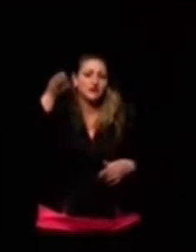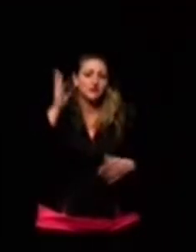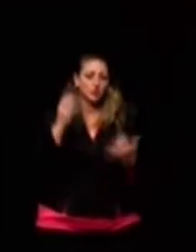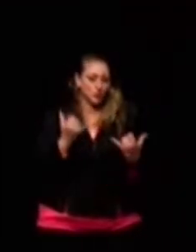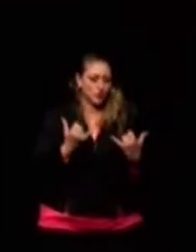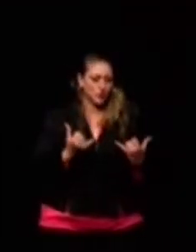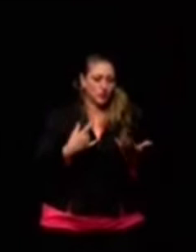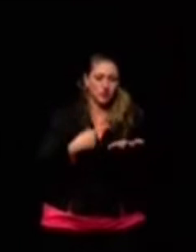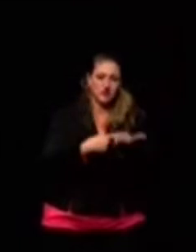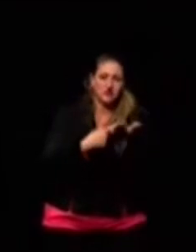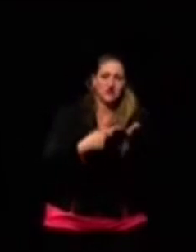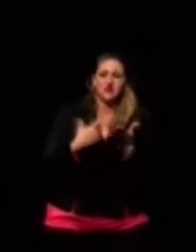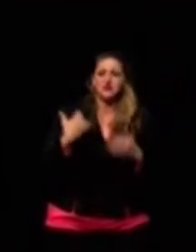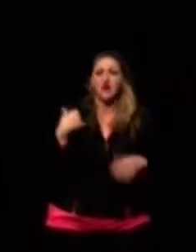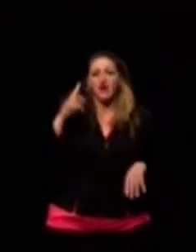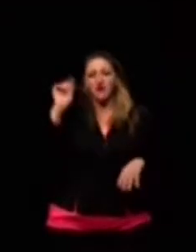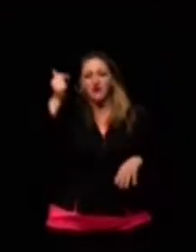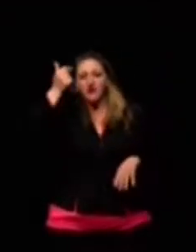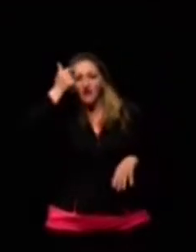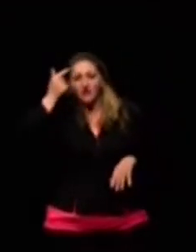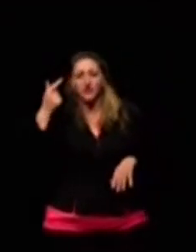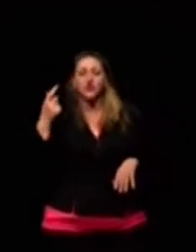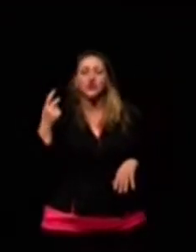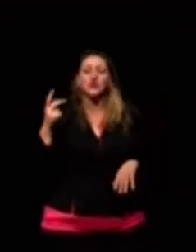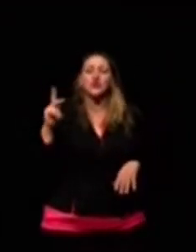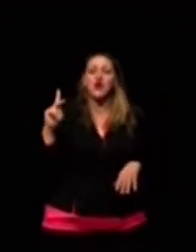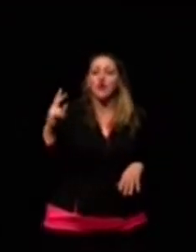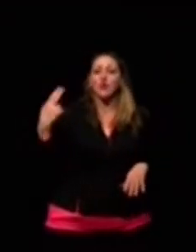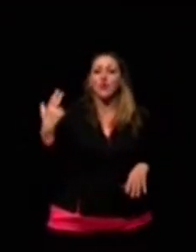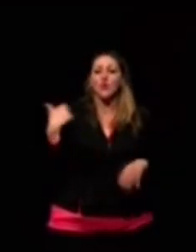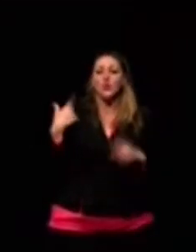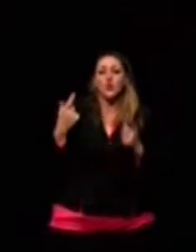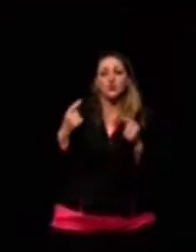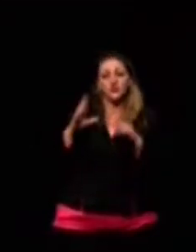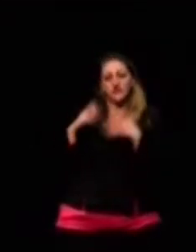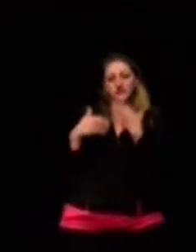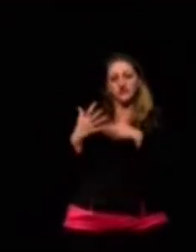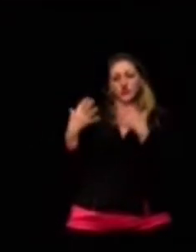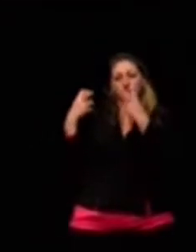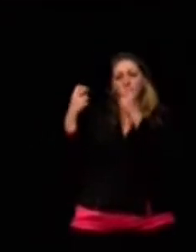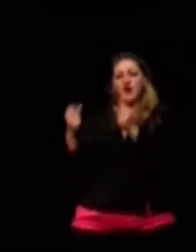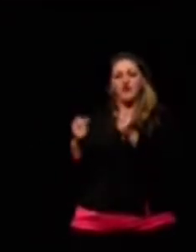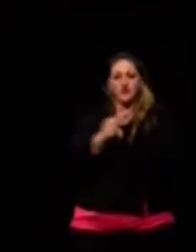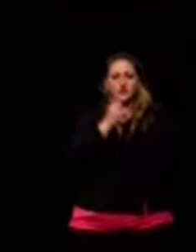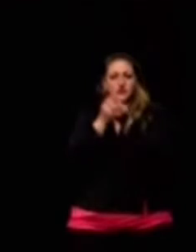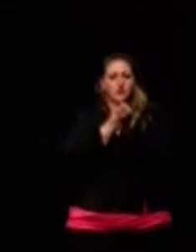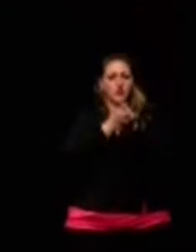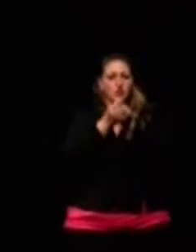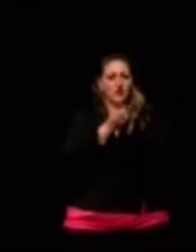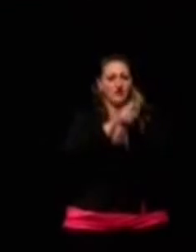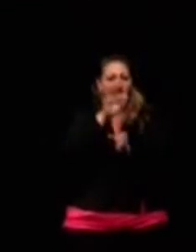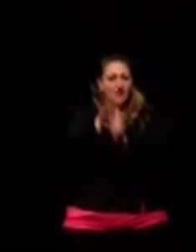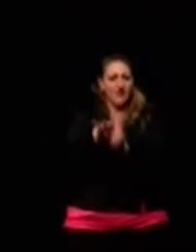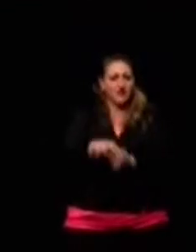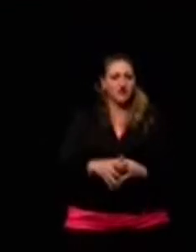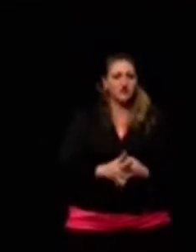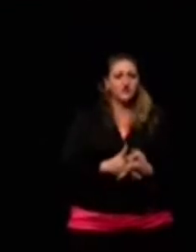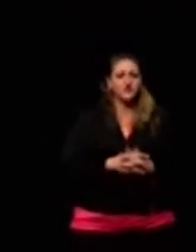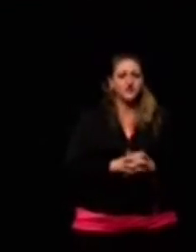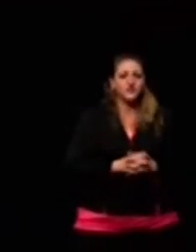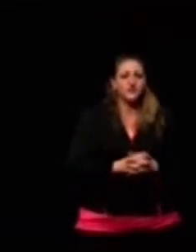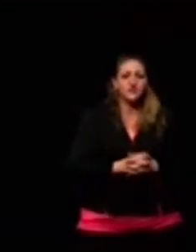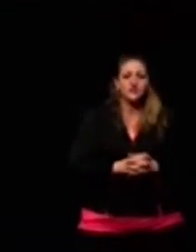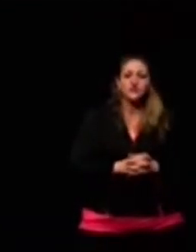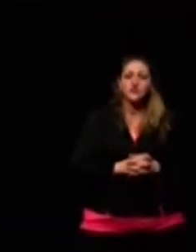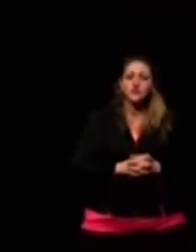how Governor Hochul got us back to a recovery, but I have a personal reason for supporting her re-election. Just